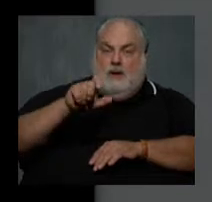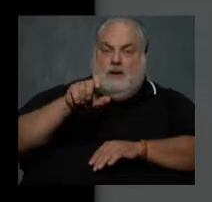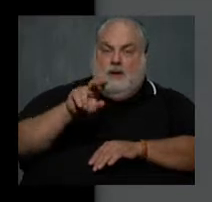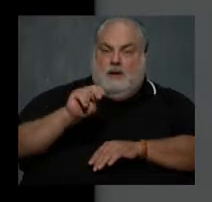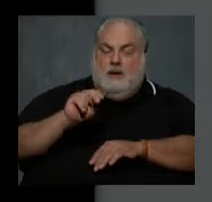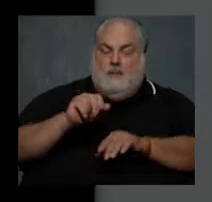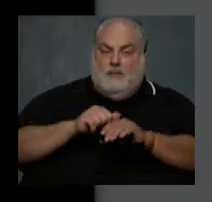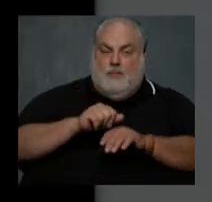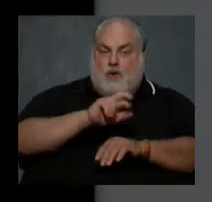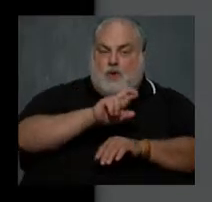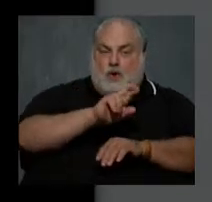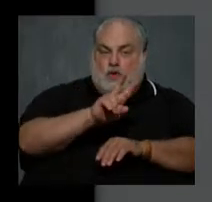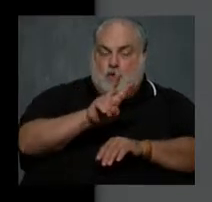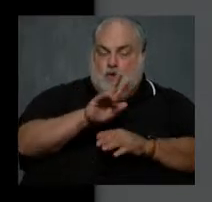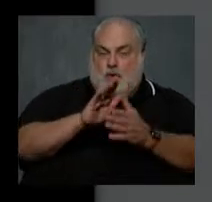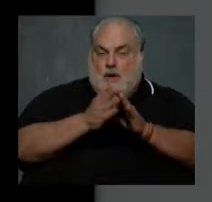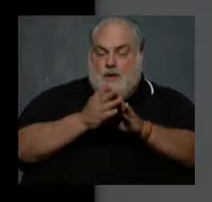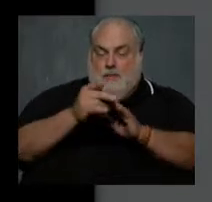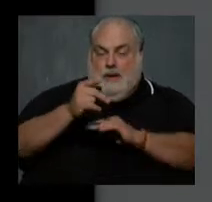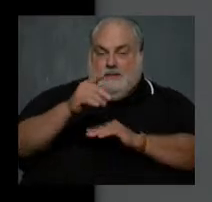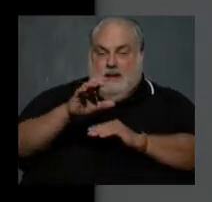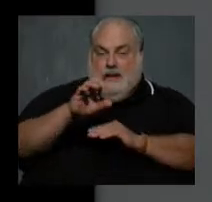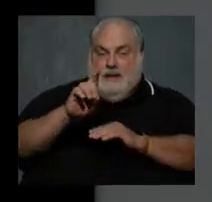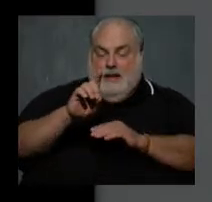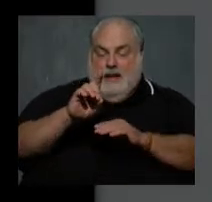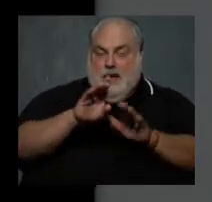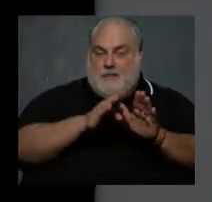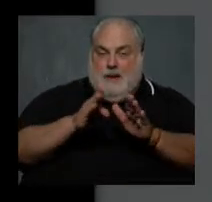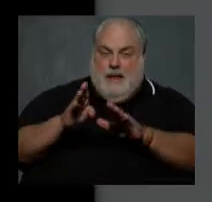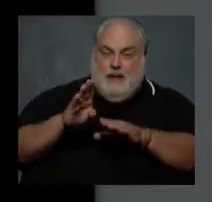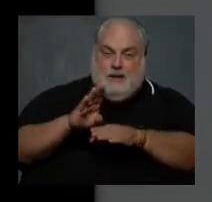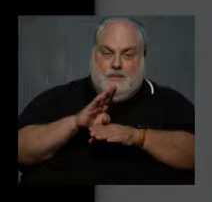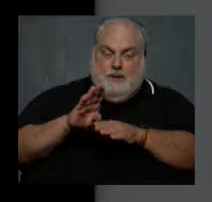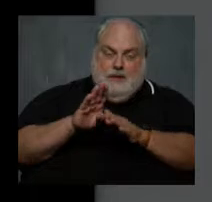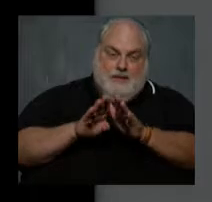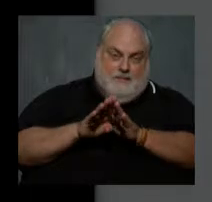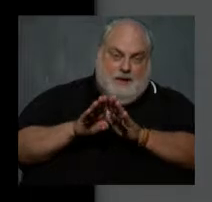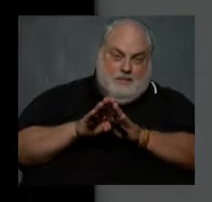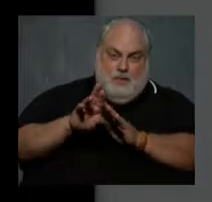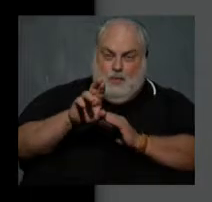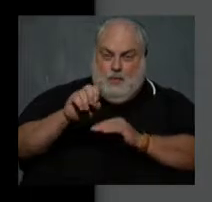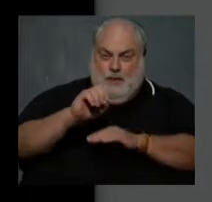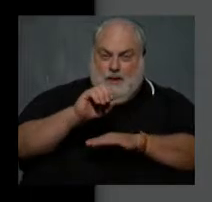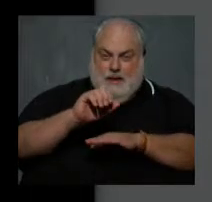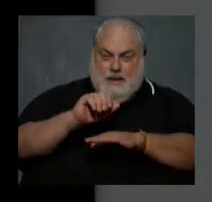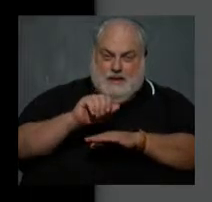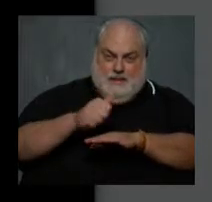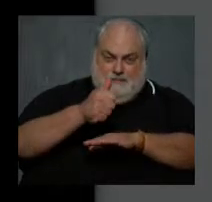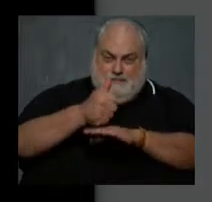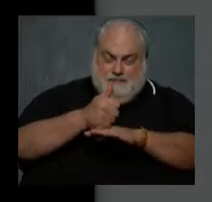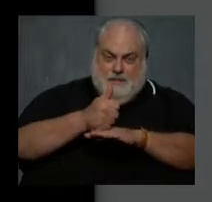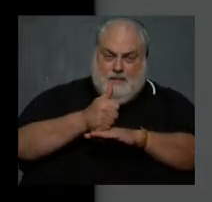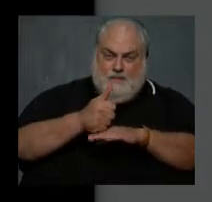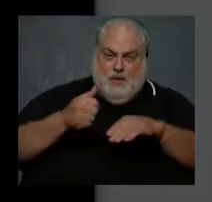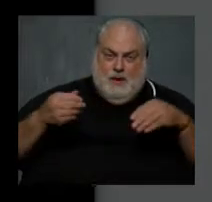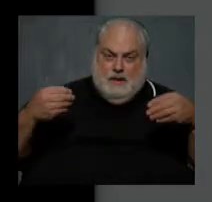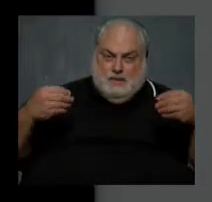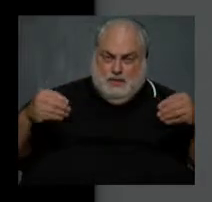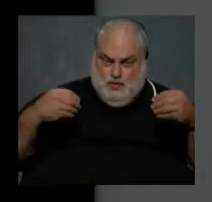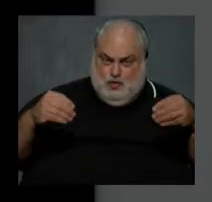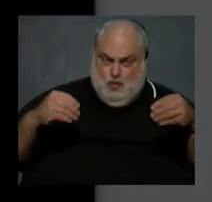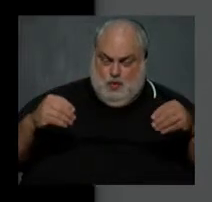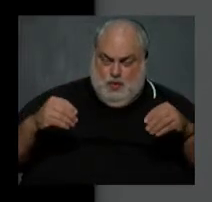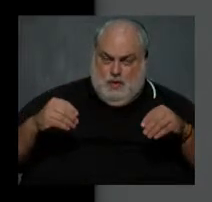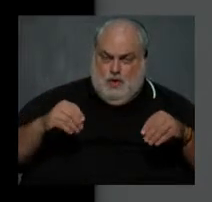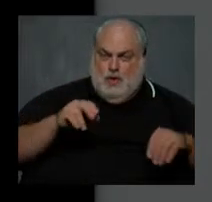property from R2 Single Family to PCD Planned Commercial Development to allow the redevelopment of the site with a retail use. The property contains